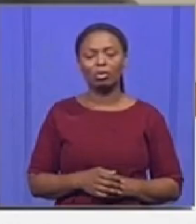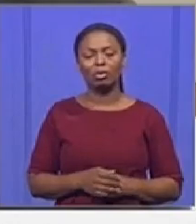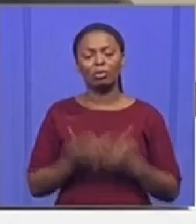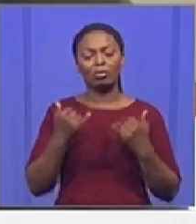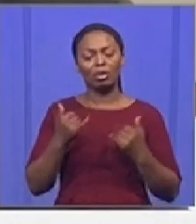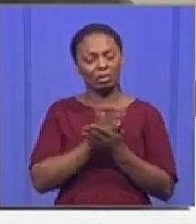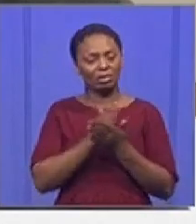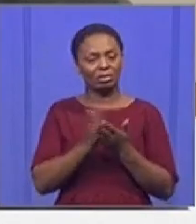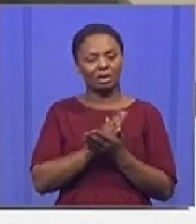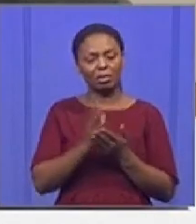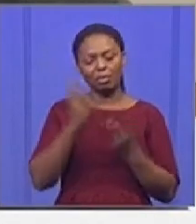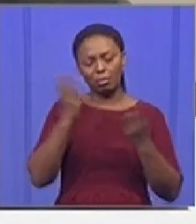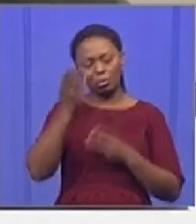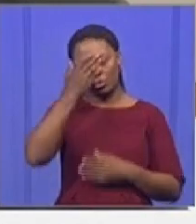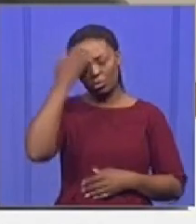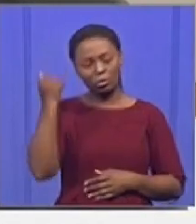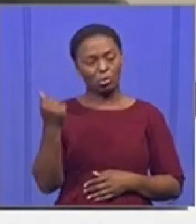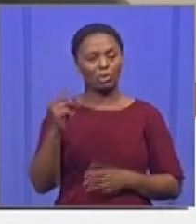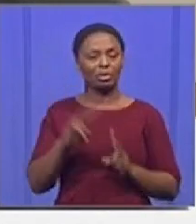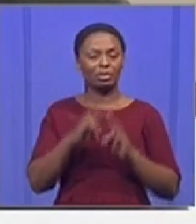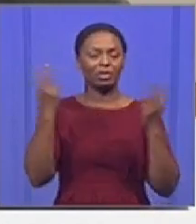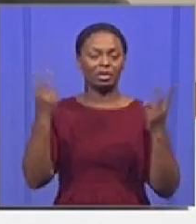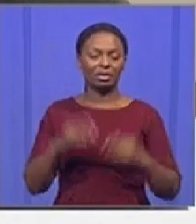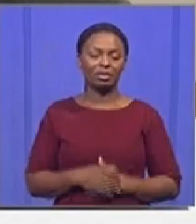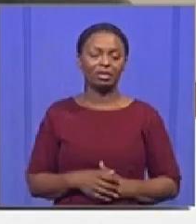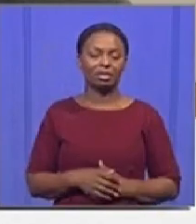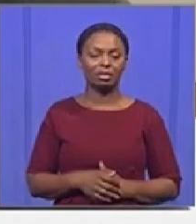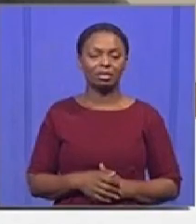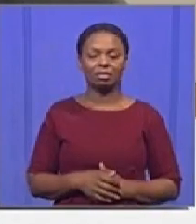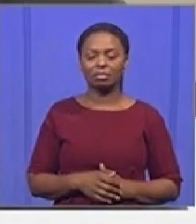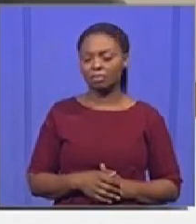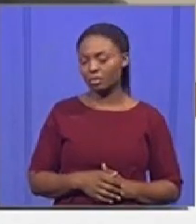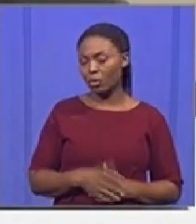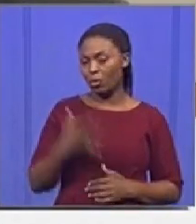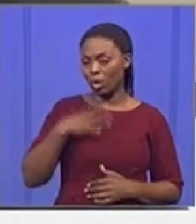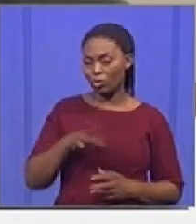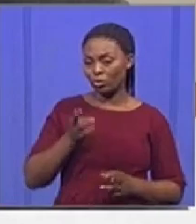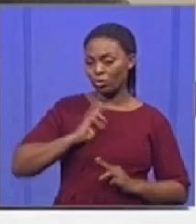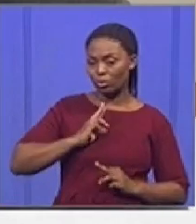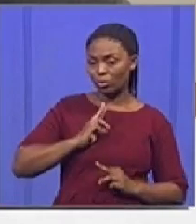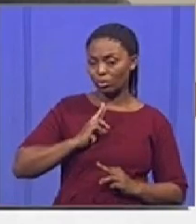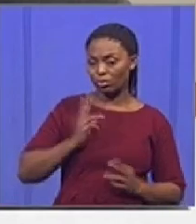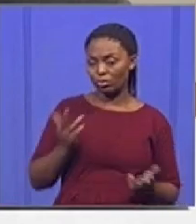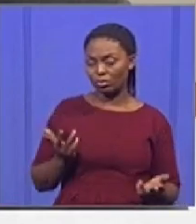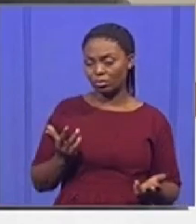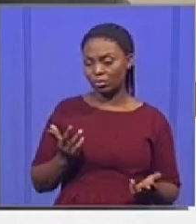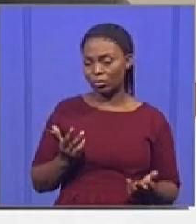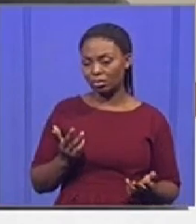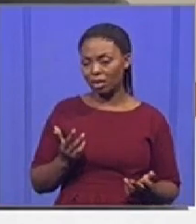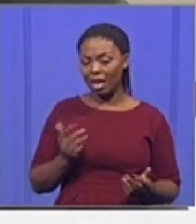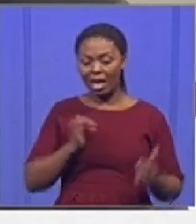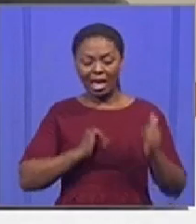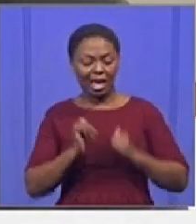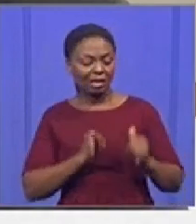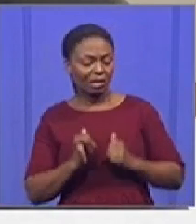some of the people may not know the difference. Instead of going to report to where action can be